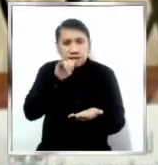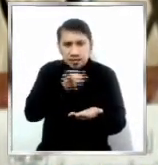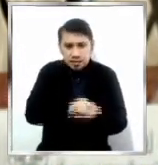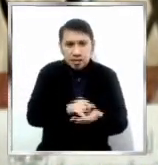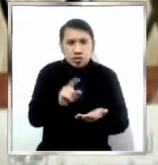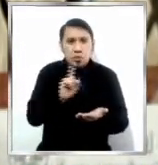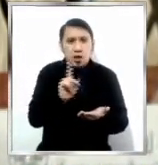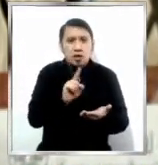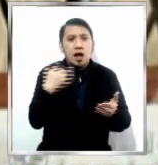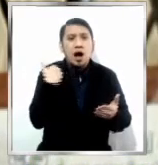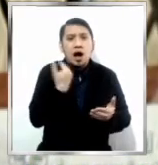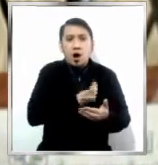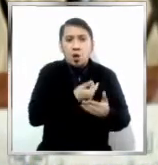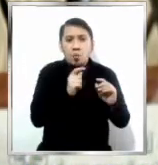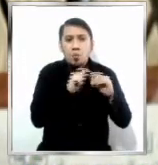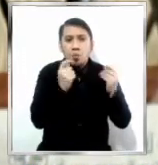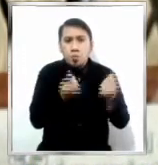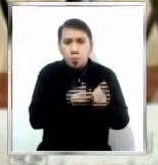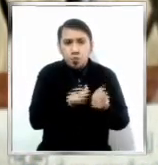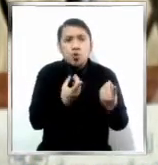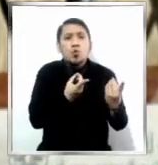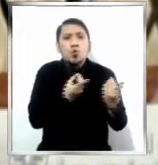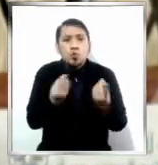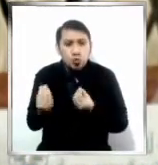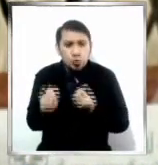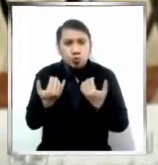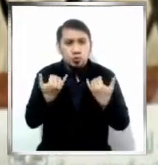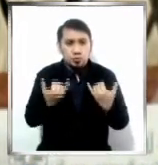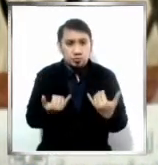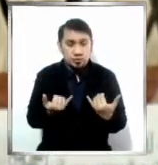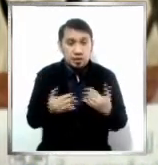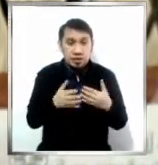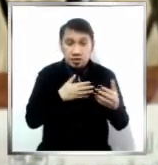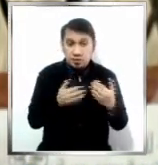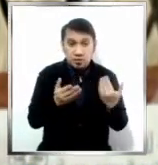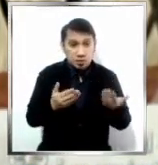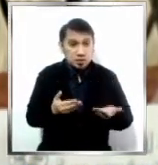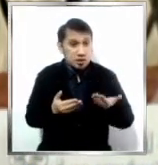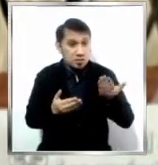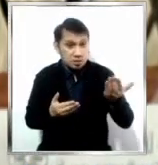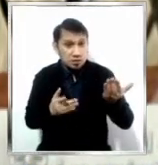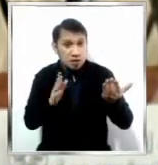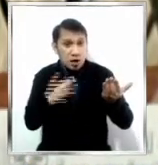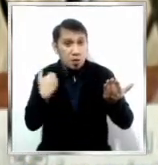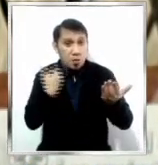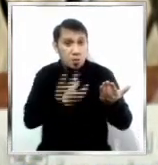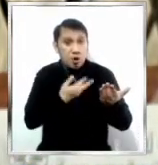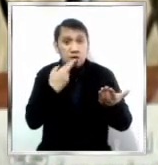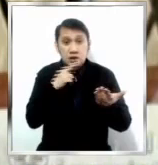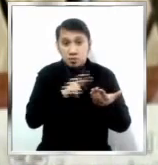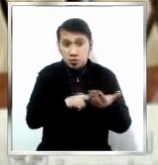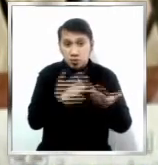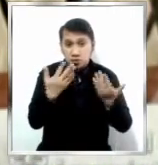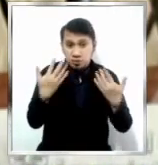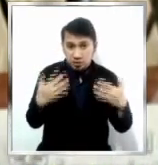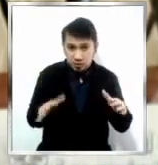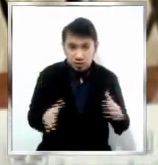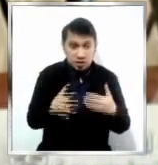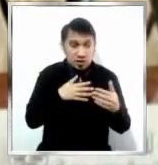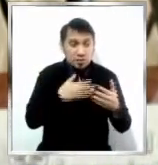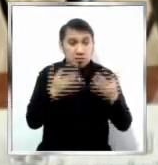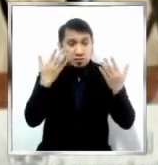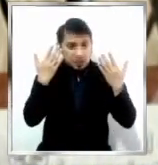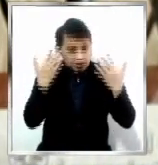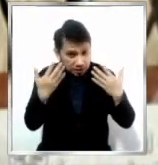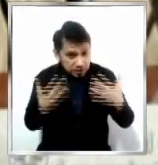doing right now. And even after the submission of our report to you, Mr. President, if even after the term of